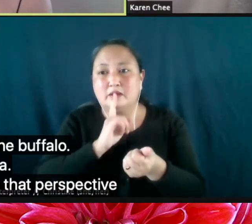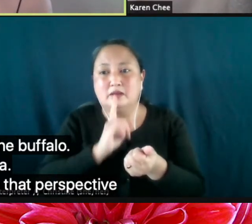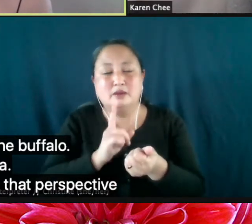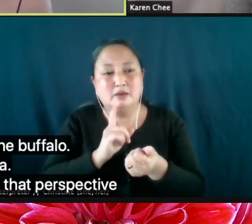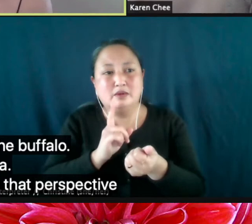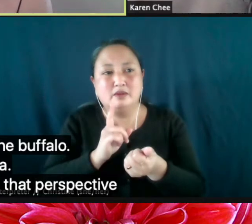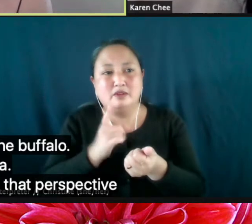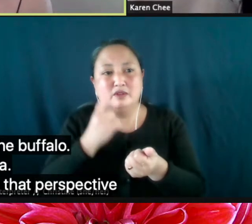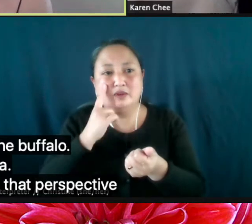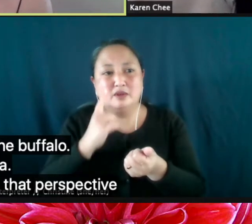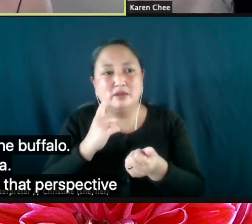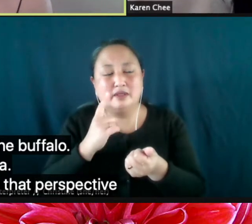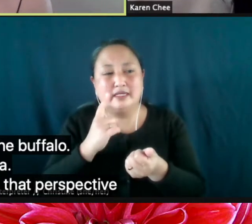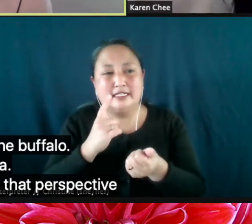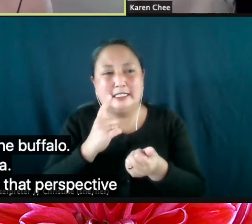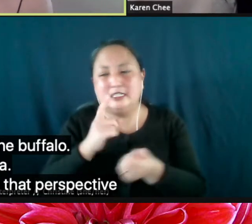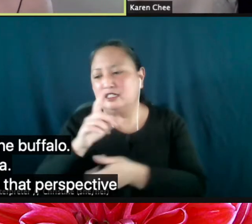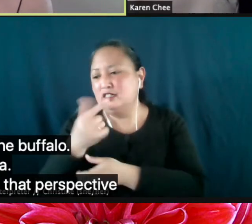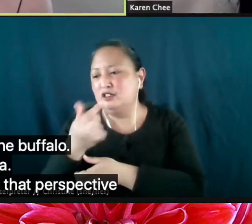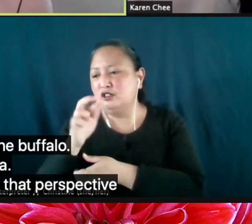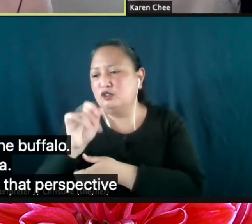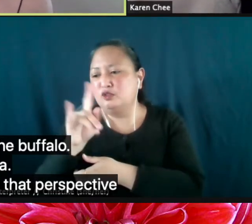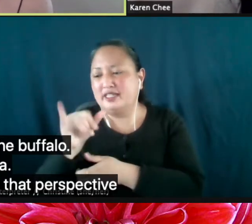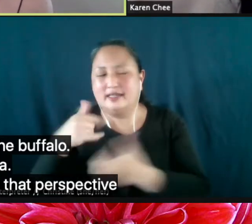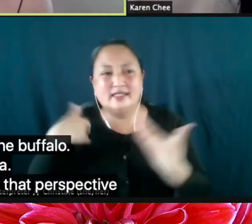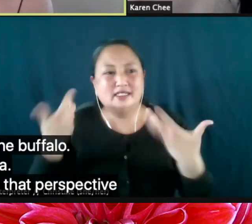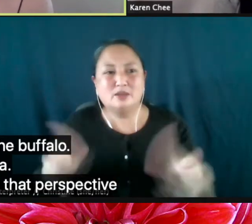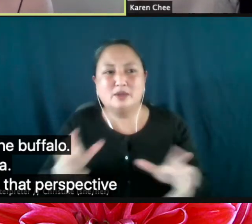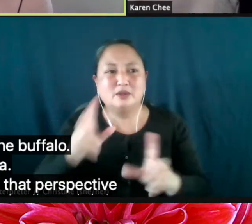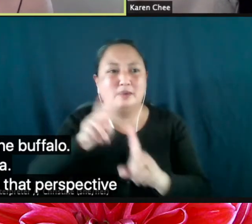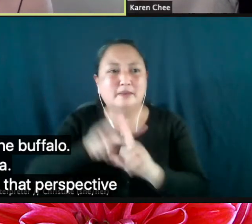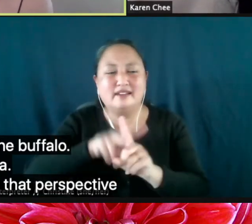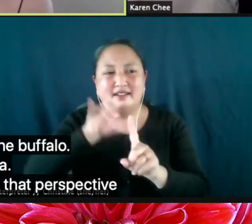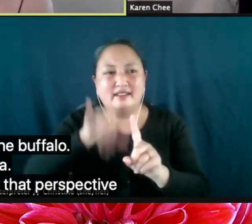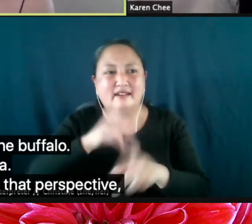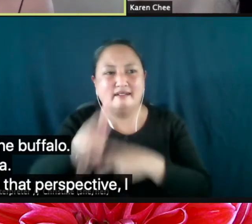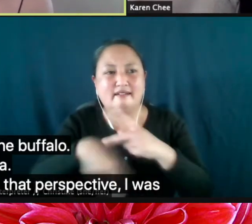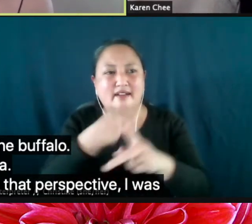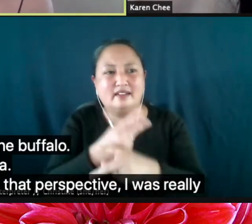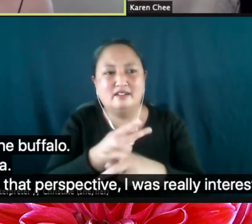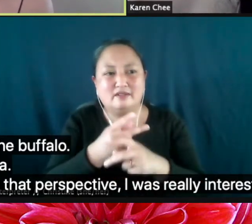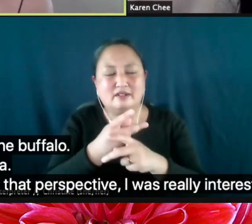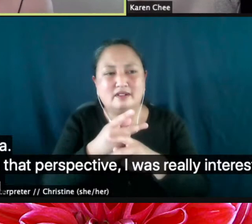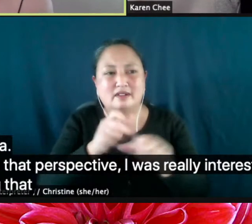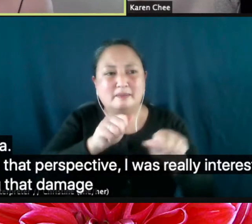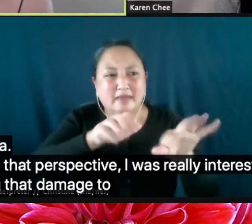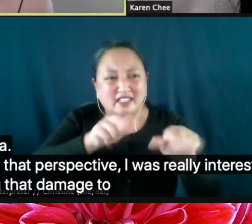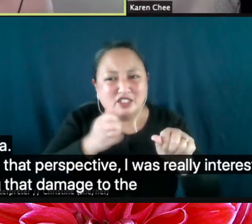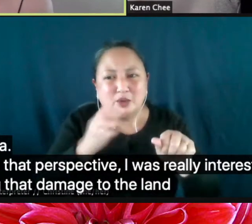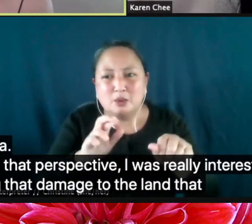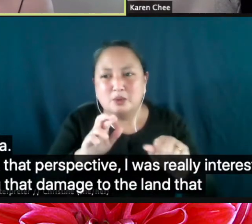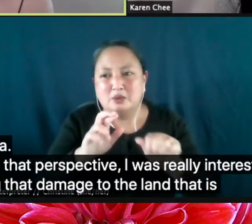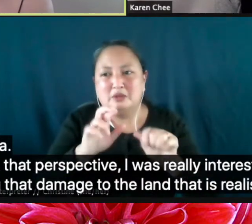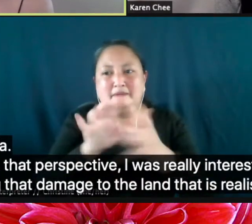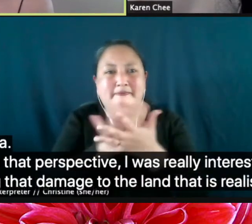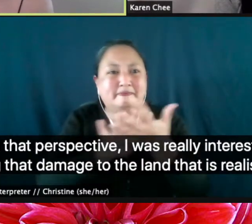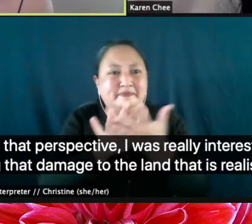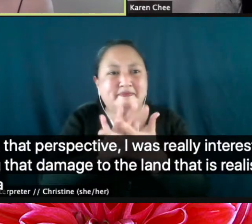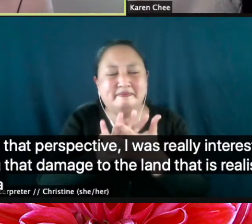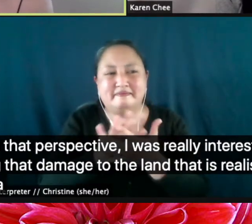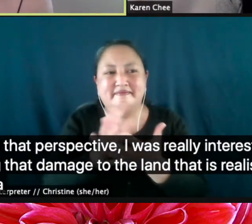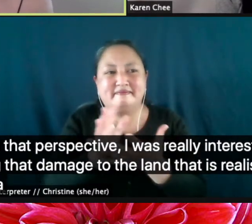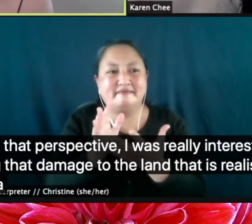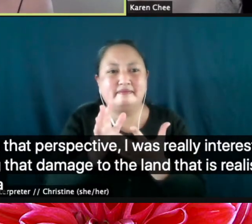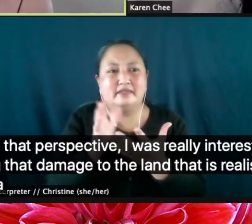of a better word, really gritty. Like I sort of like didn't want to apply to that any kind of like magical or mystical filter. It was really important to me